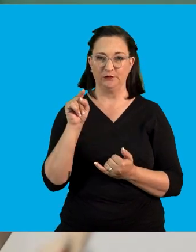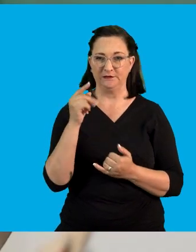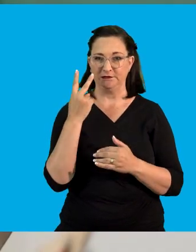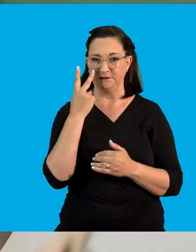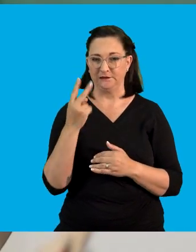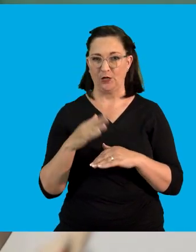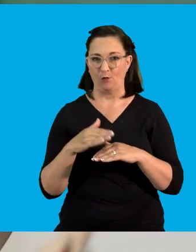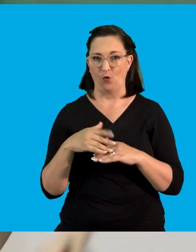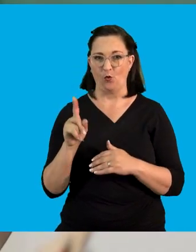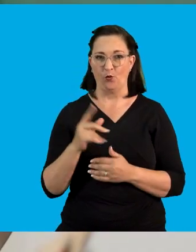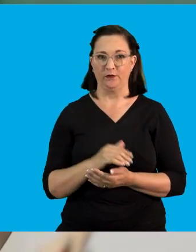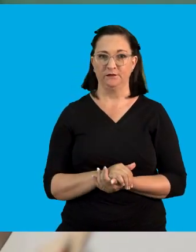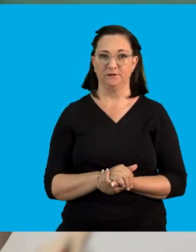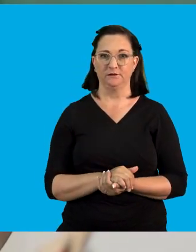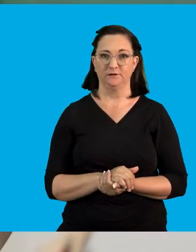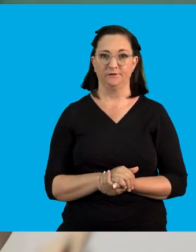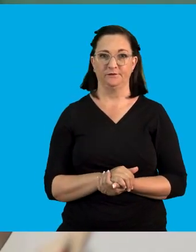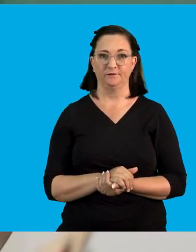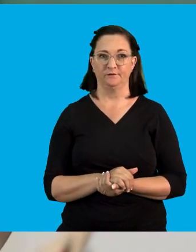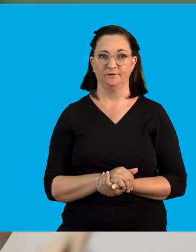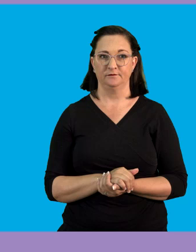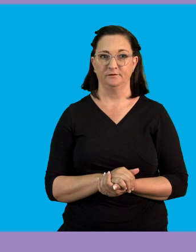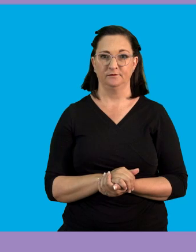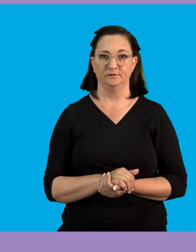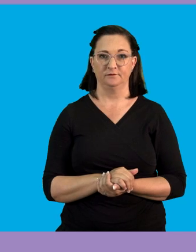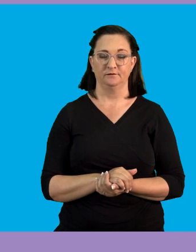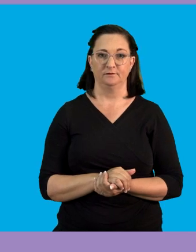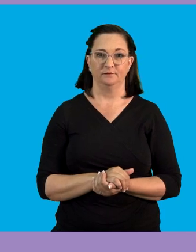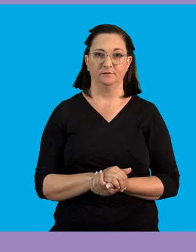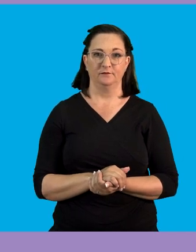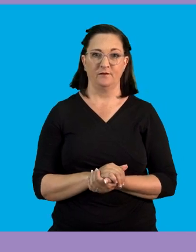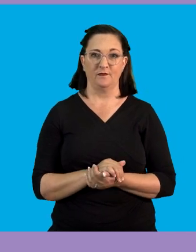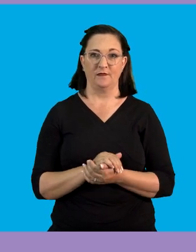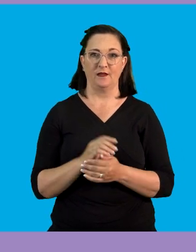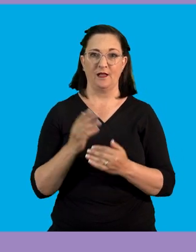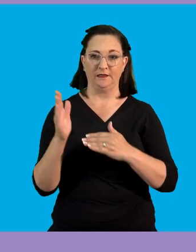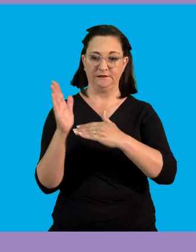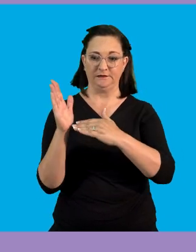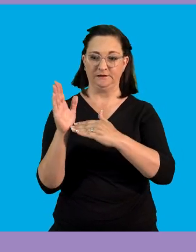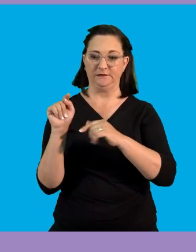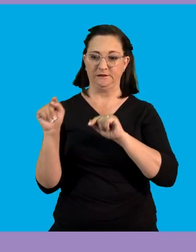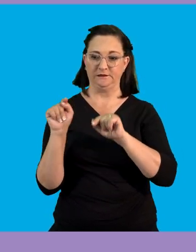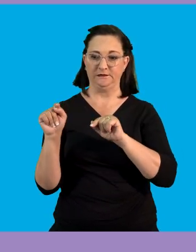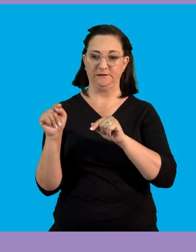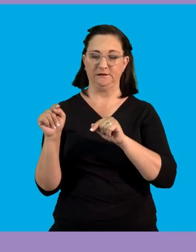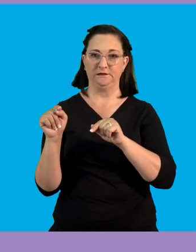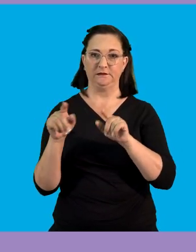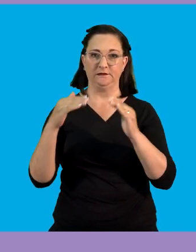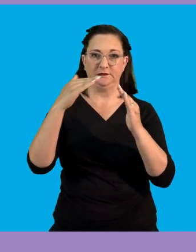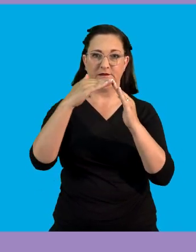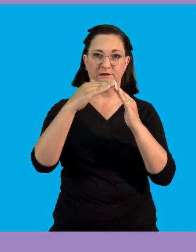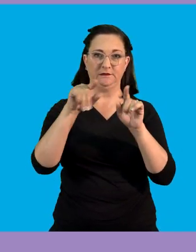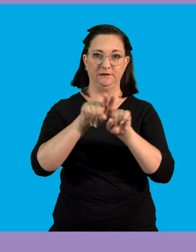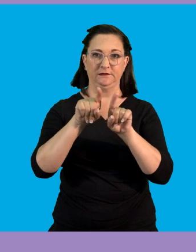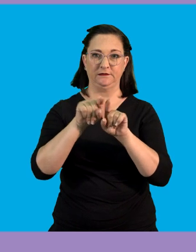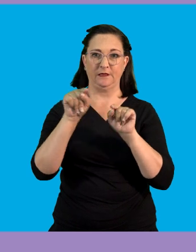see in that diagram? Which other quadrilateral do you see? I noticed that the adjacent sides are equal, and because